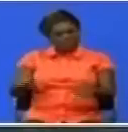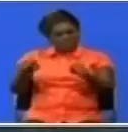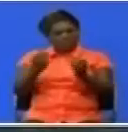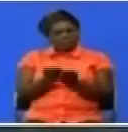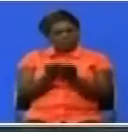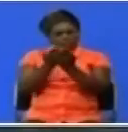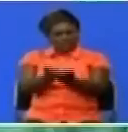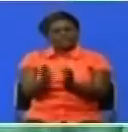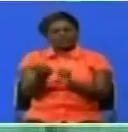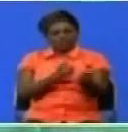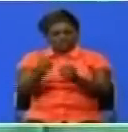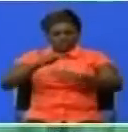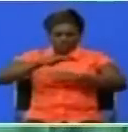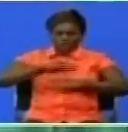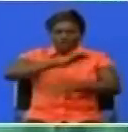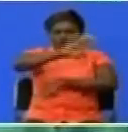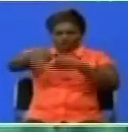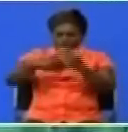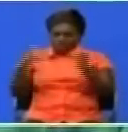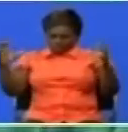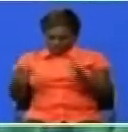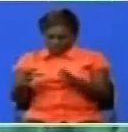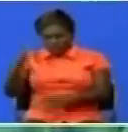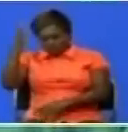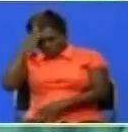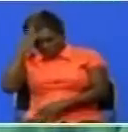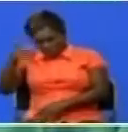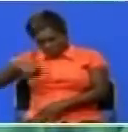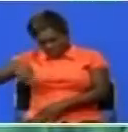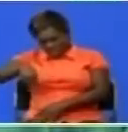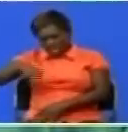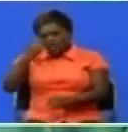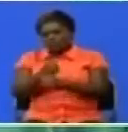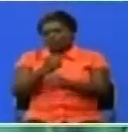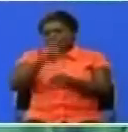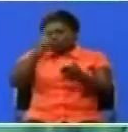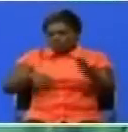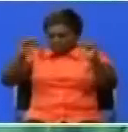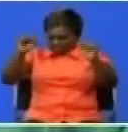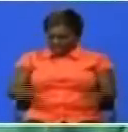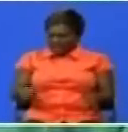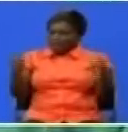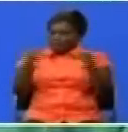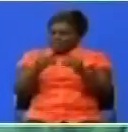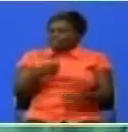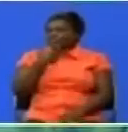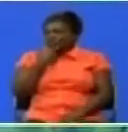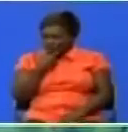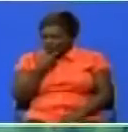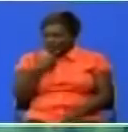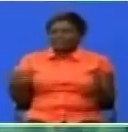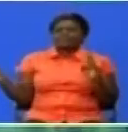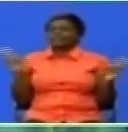provide competition in there. All the teams, they now know what we are capable of doing. So whoever is going to meet Gor will be coming